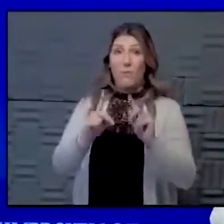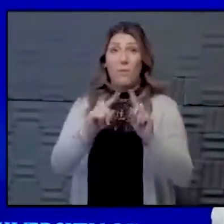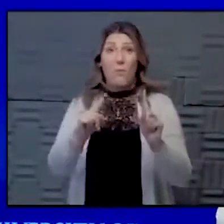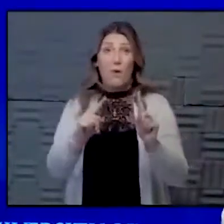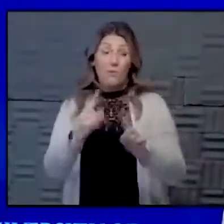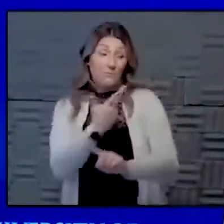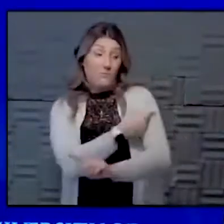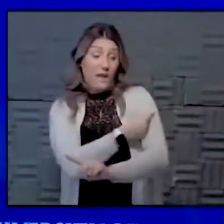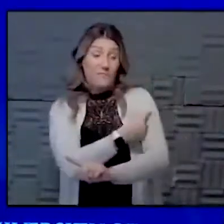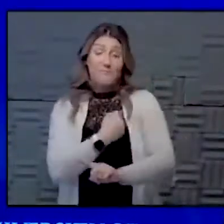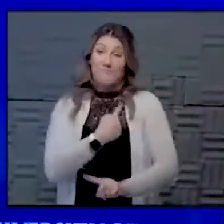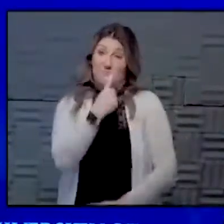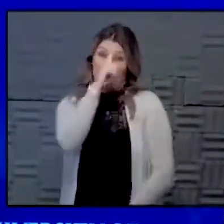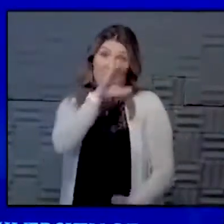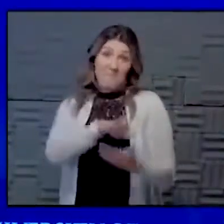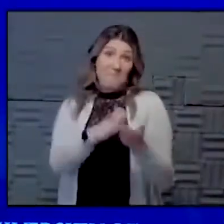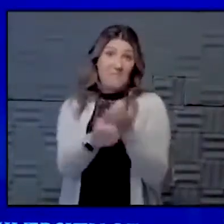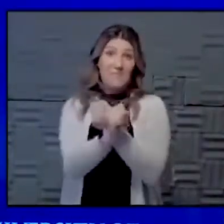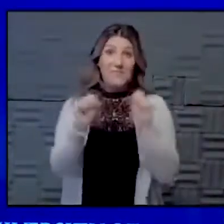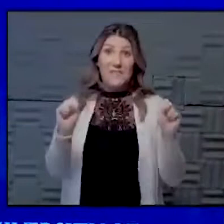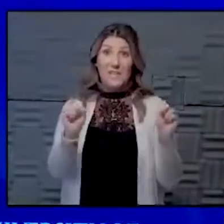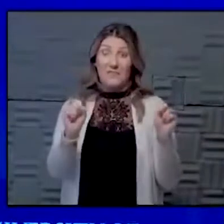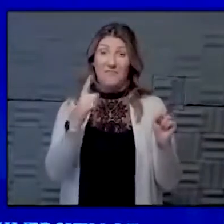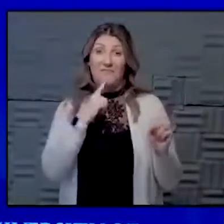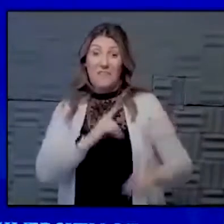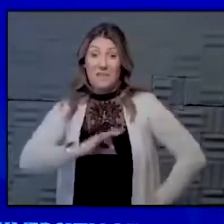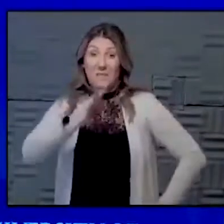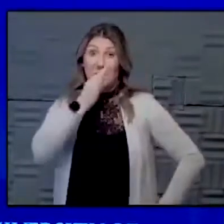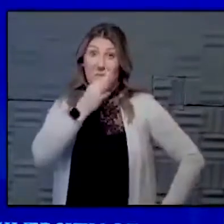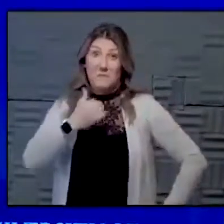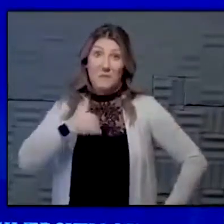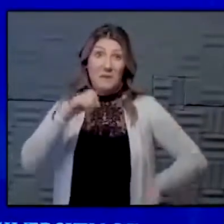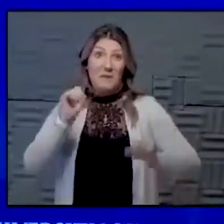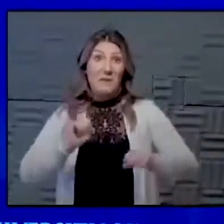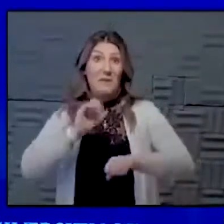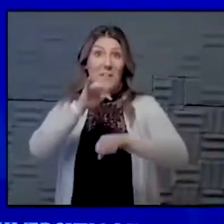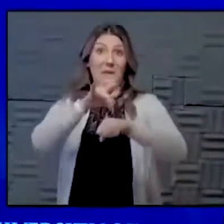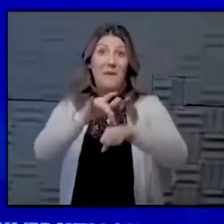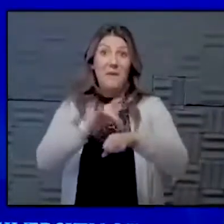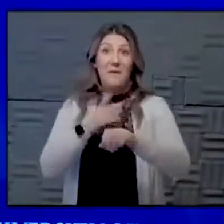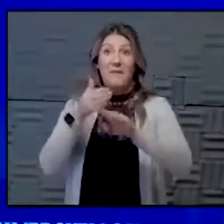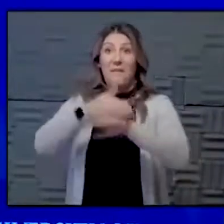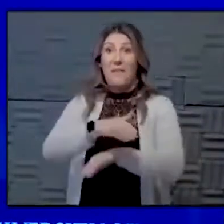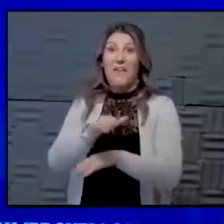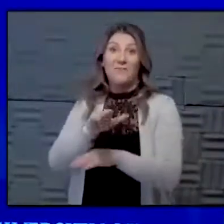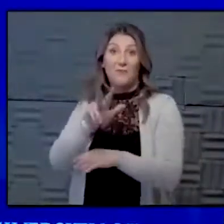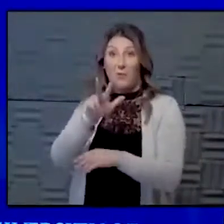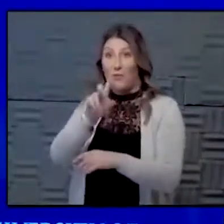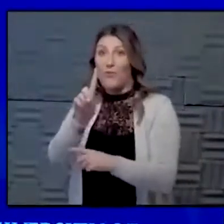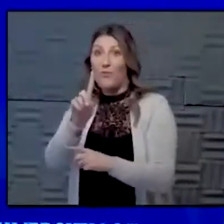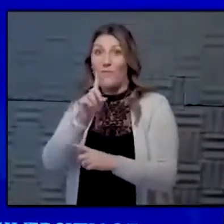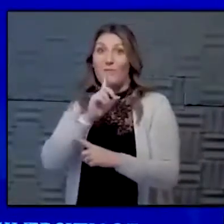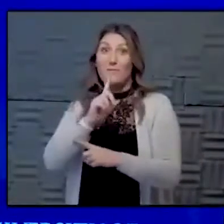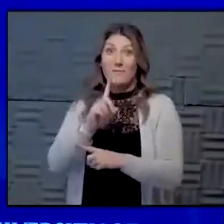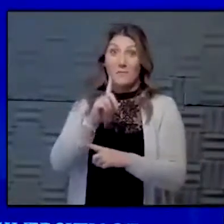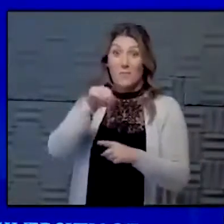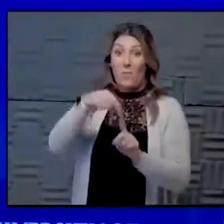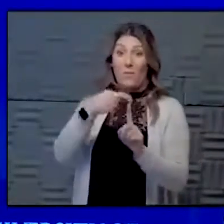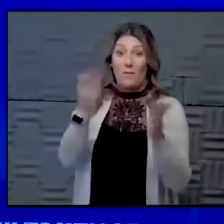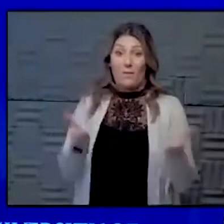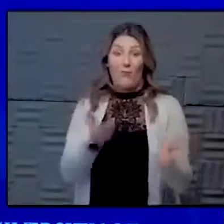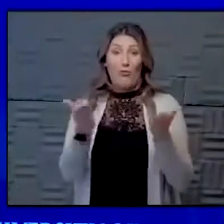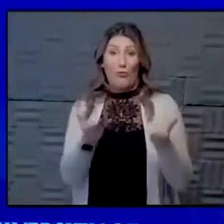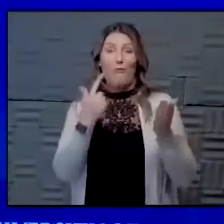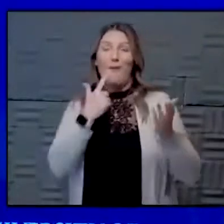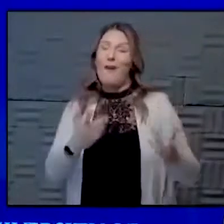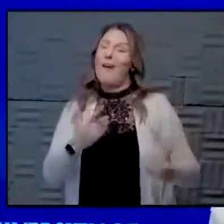my answer is, as soon as I can get there after May 31st, when I'm in town and able to go, I'm going to the K. And I feel very